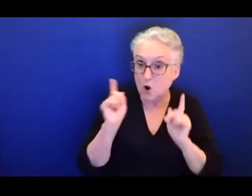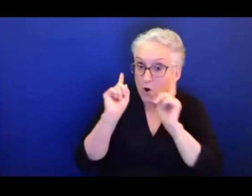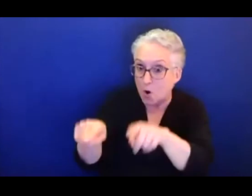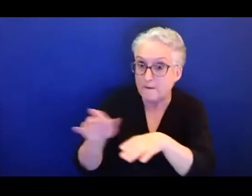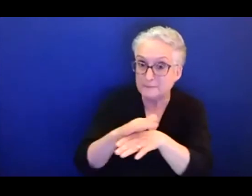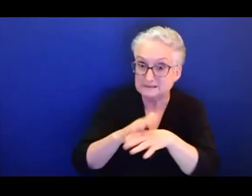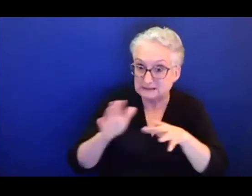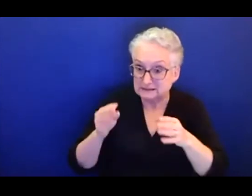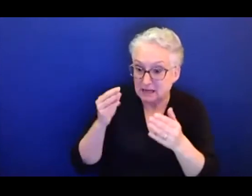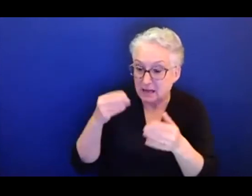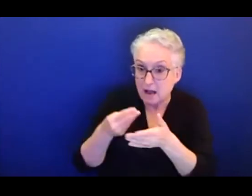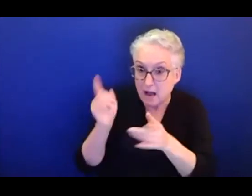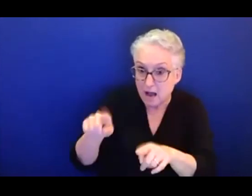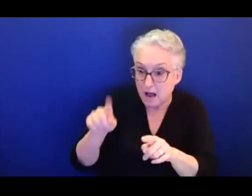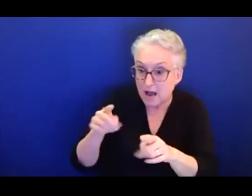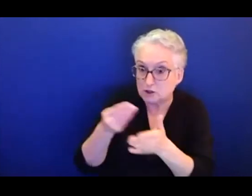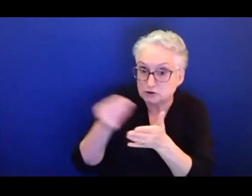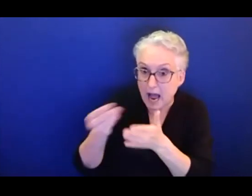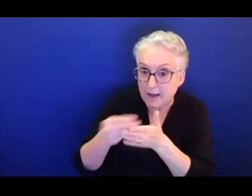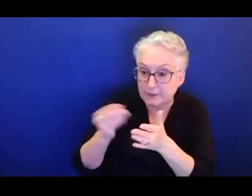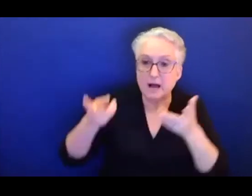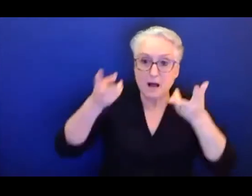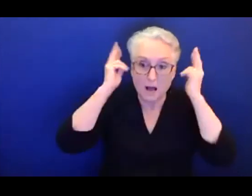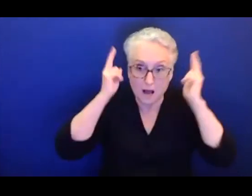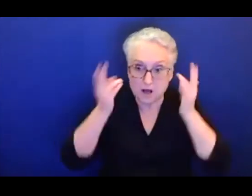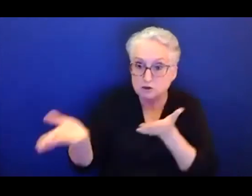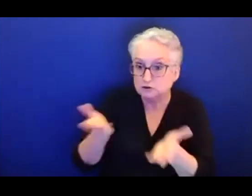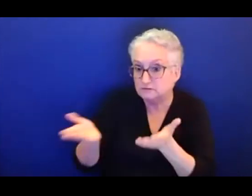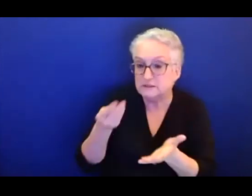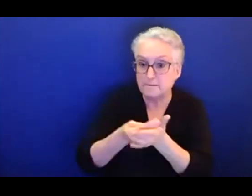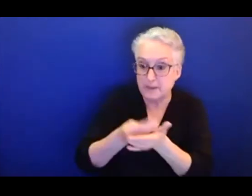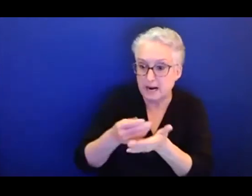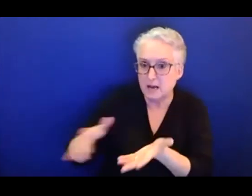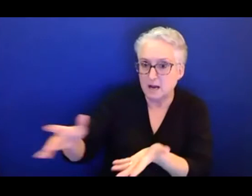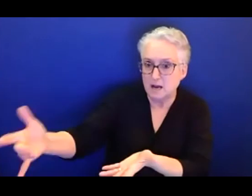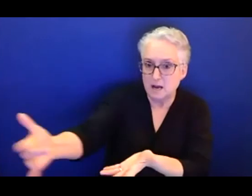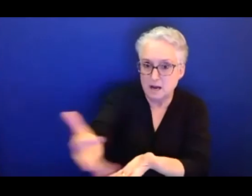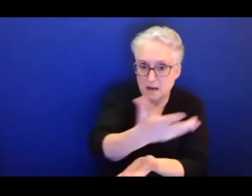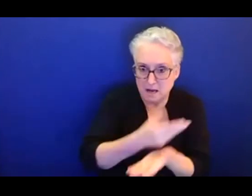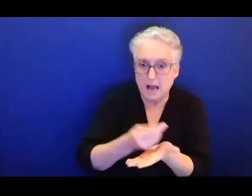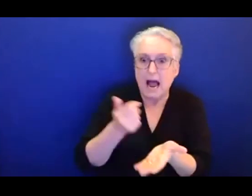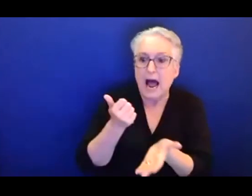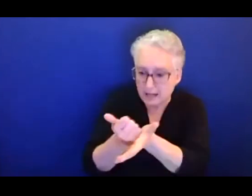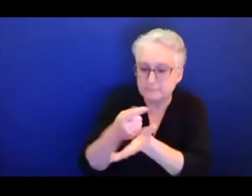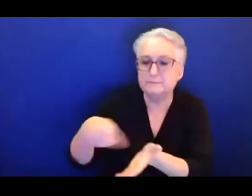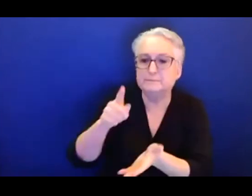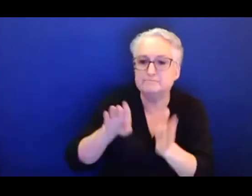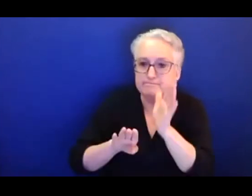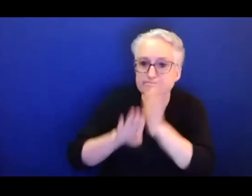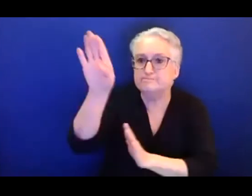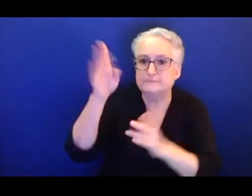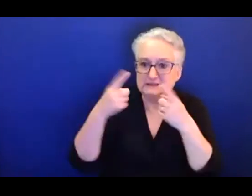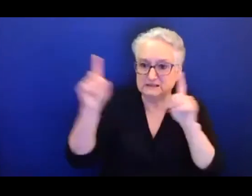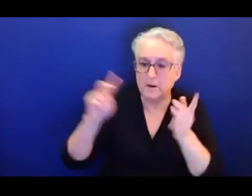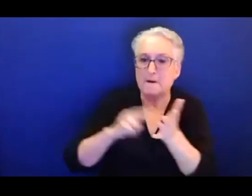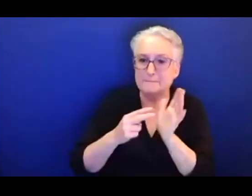increased development and businesses succeed. More funding is spent downtown and in the city of Rochester, and there's a